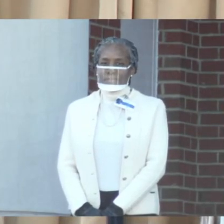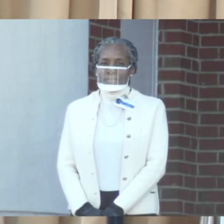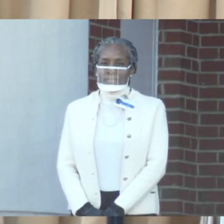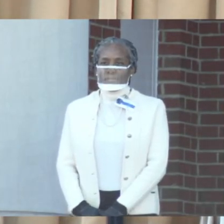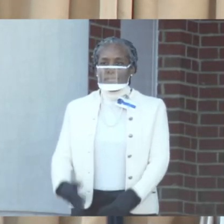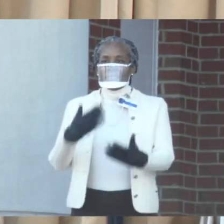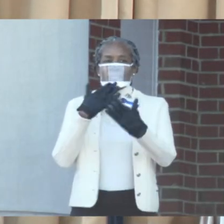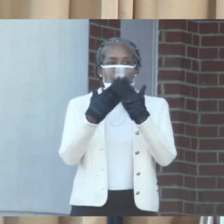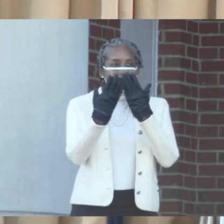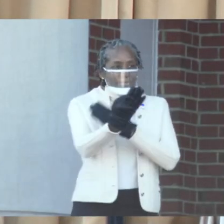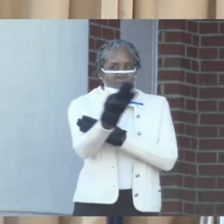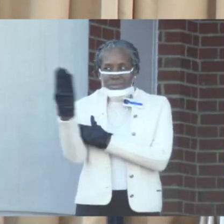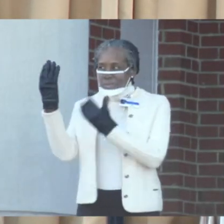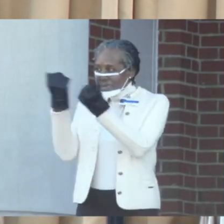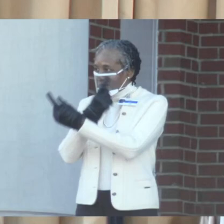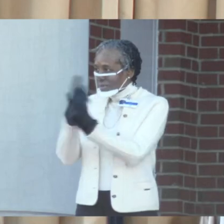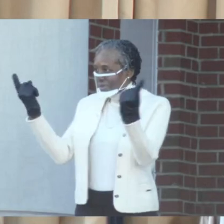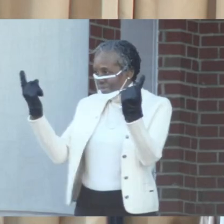Good morning, everyone.